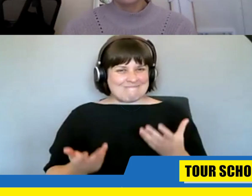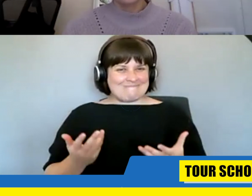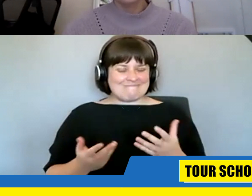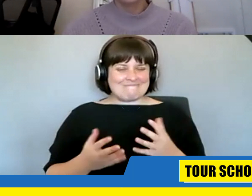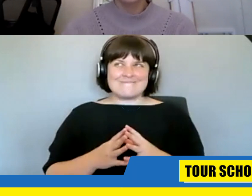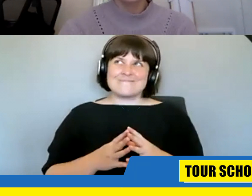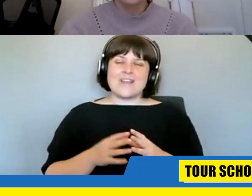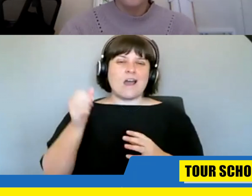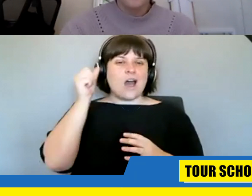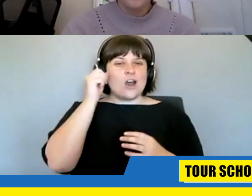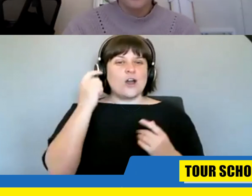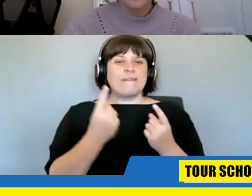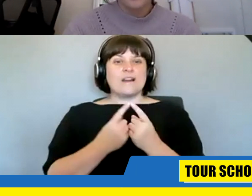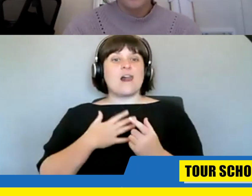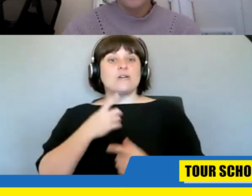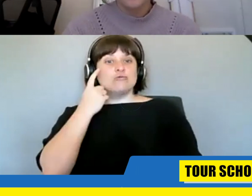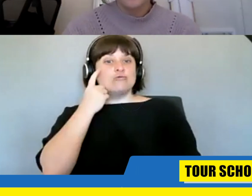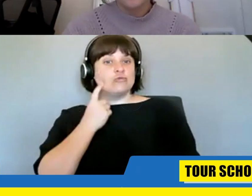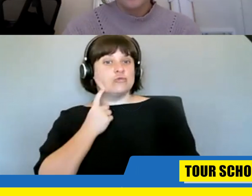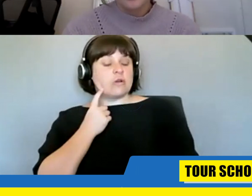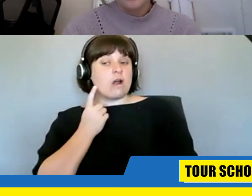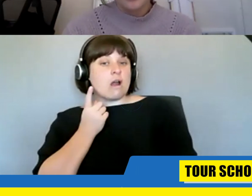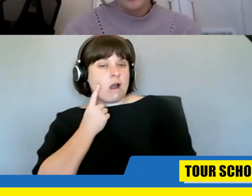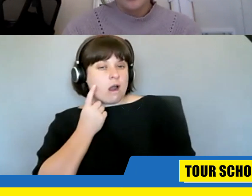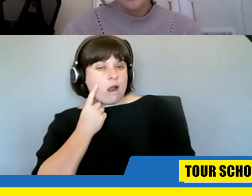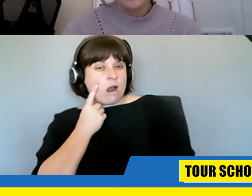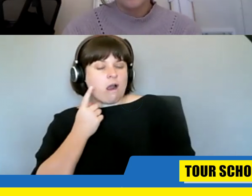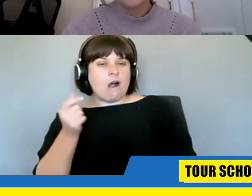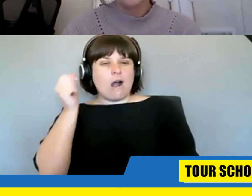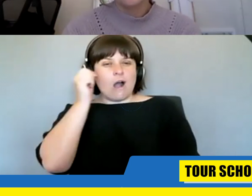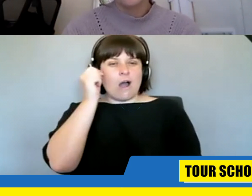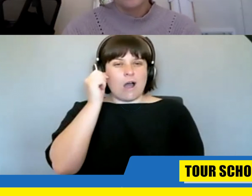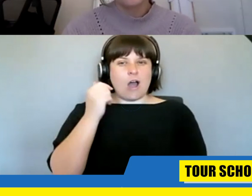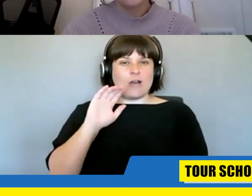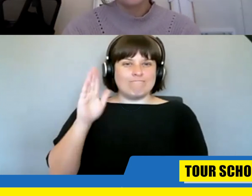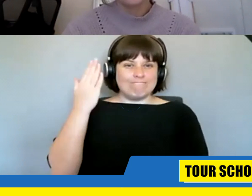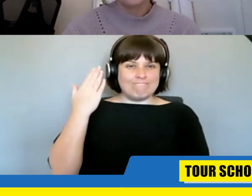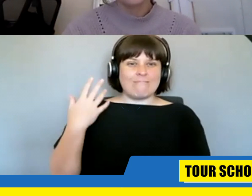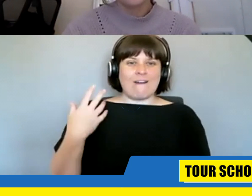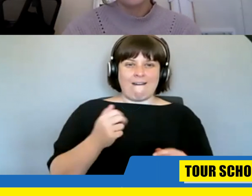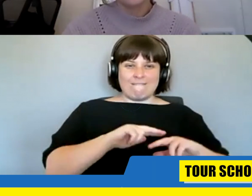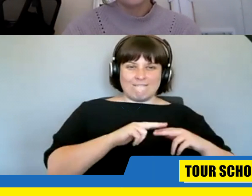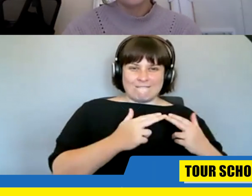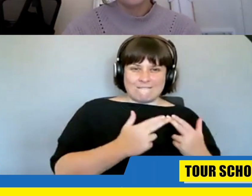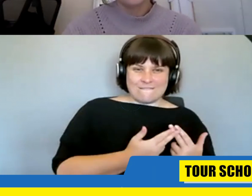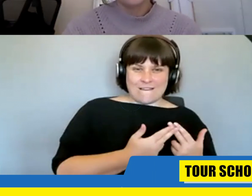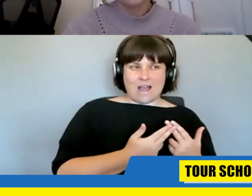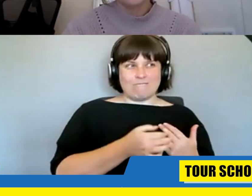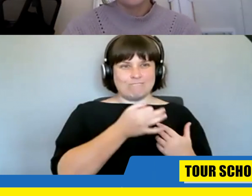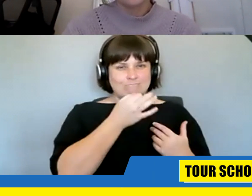I know there are things I'd like to try because I know what would have appealed to me when I had the families, but I don't know who makes the